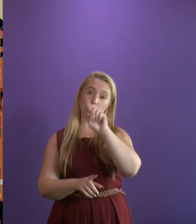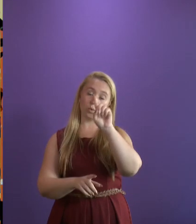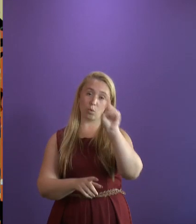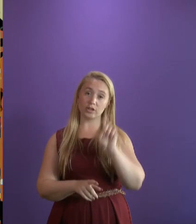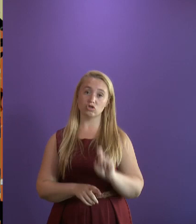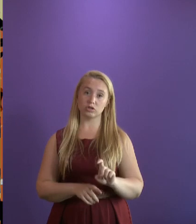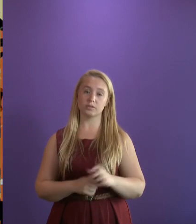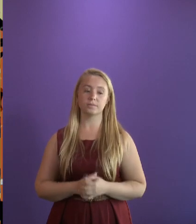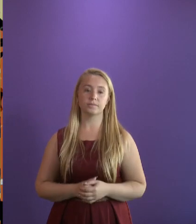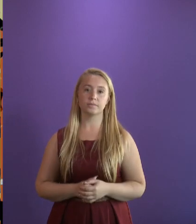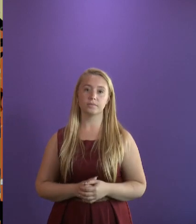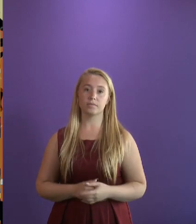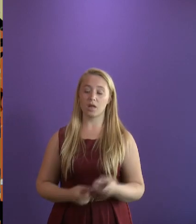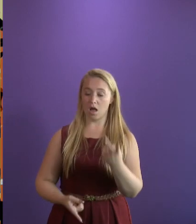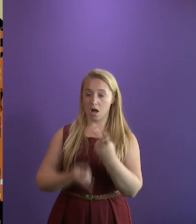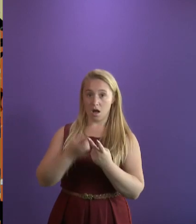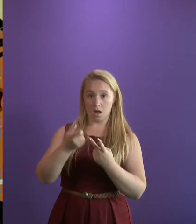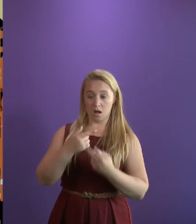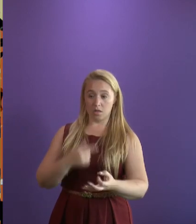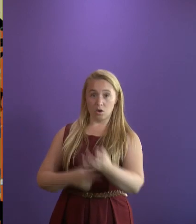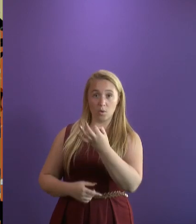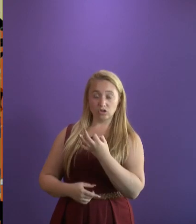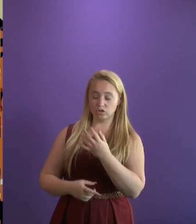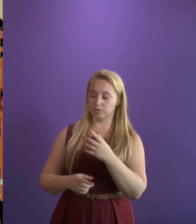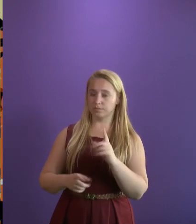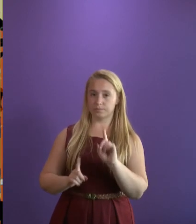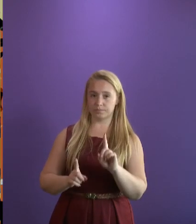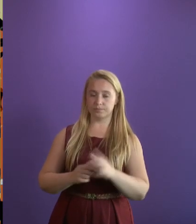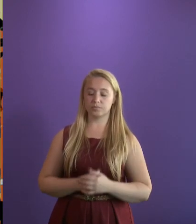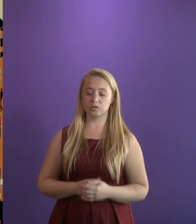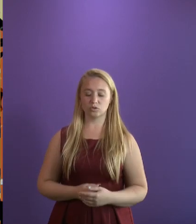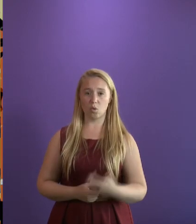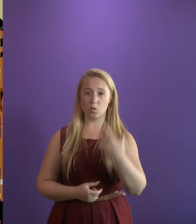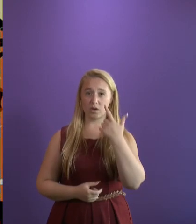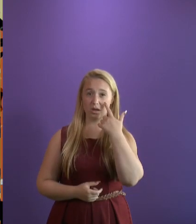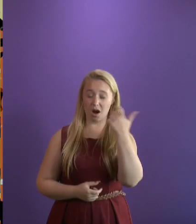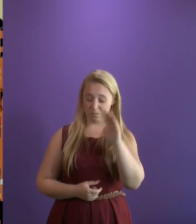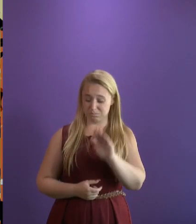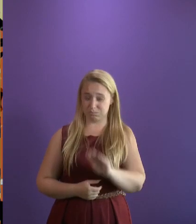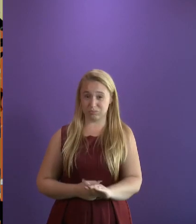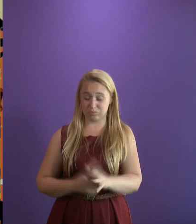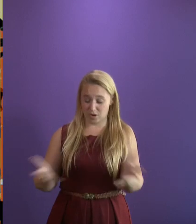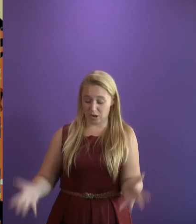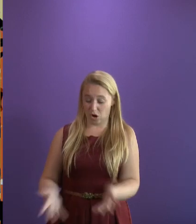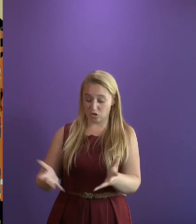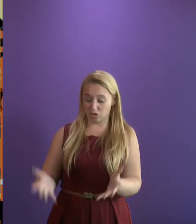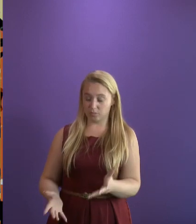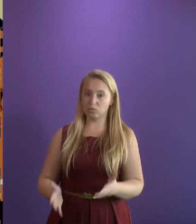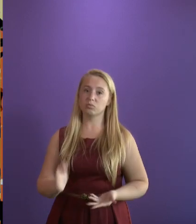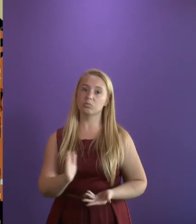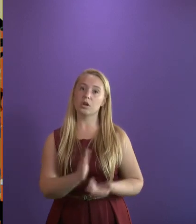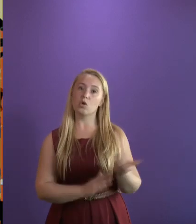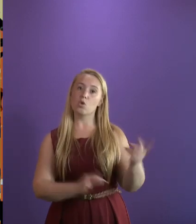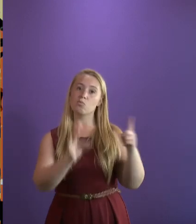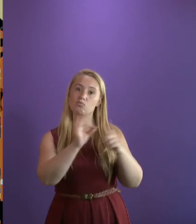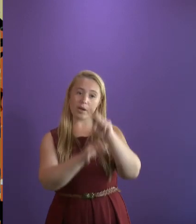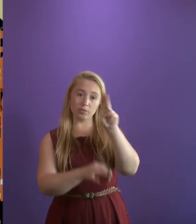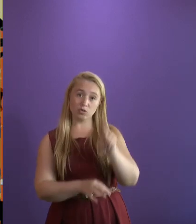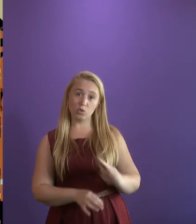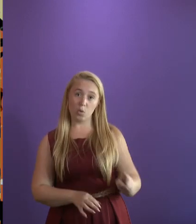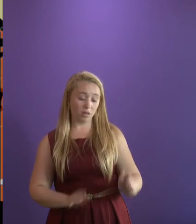is about encouraging girls from a very young age. So even through primary school, we've all been in primary schools and see